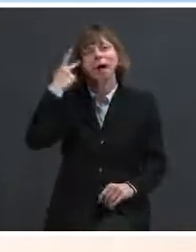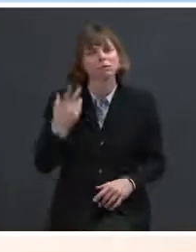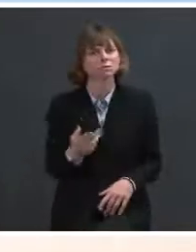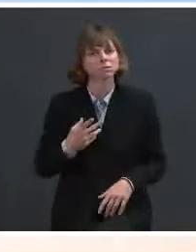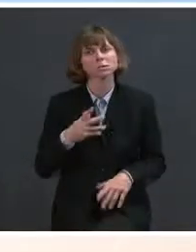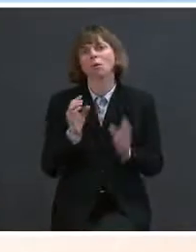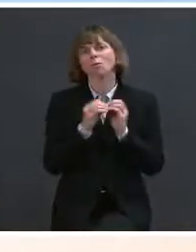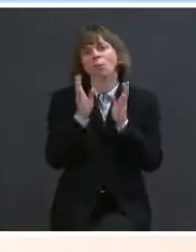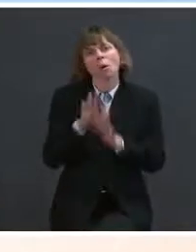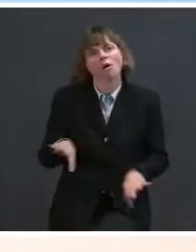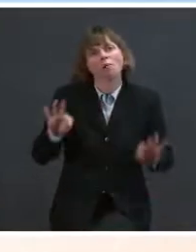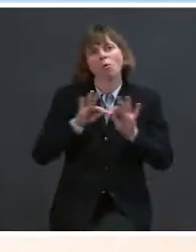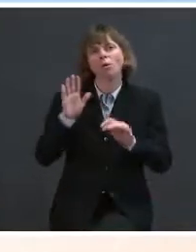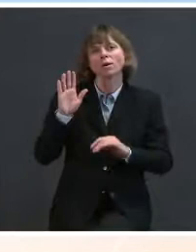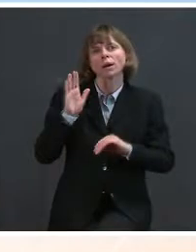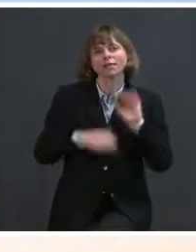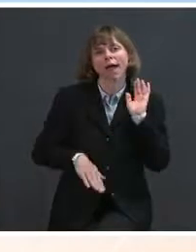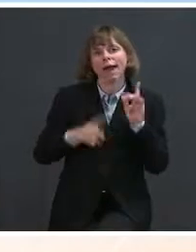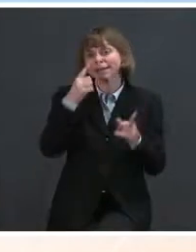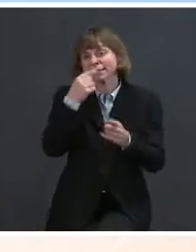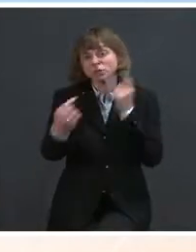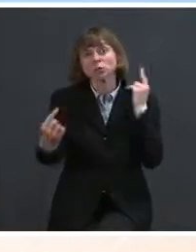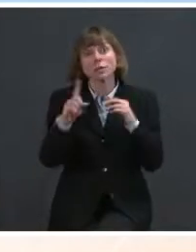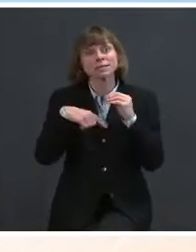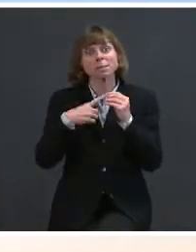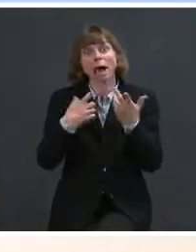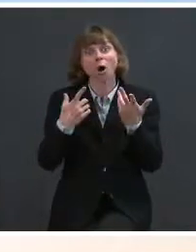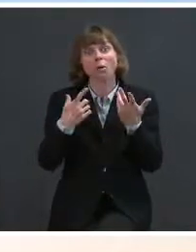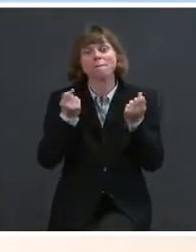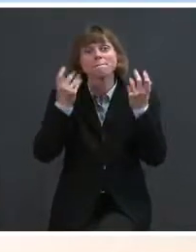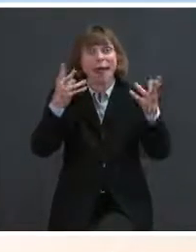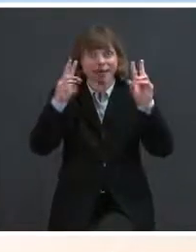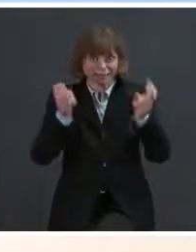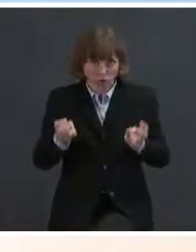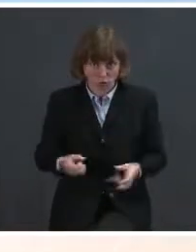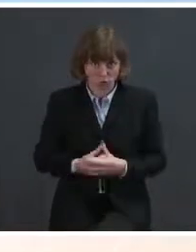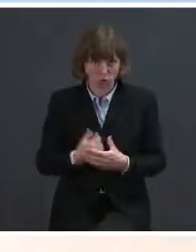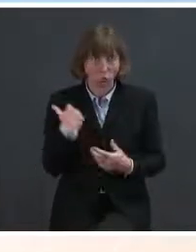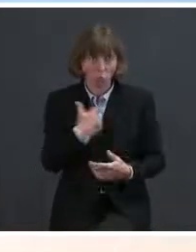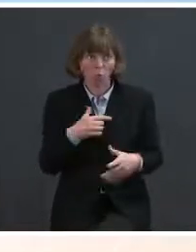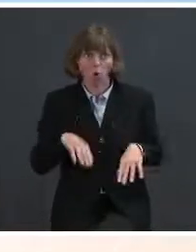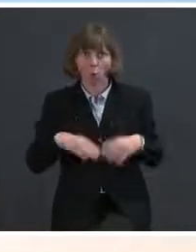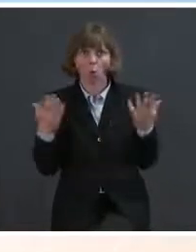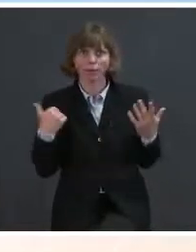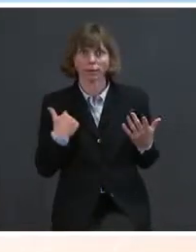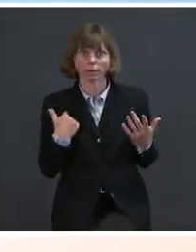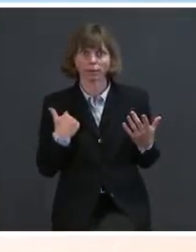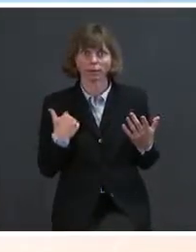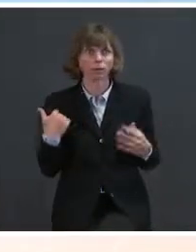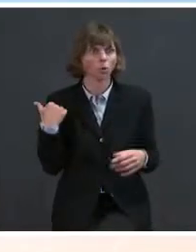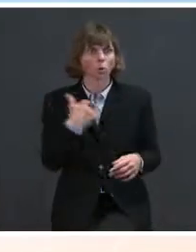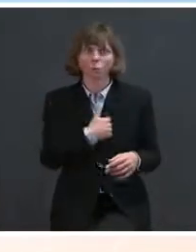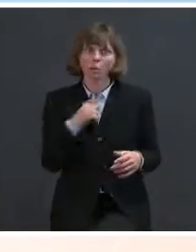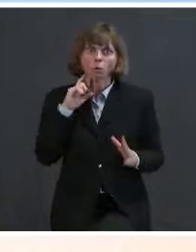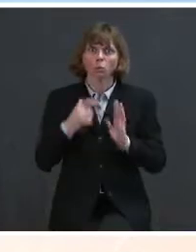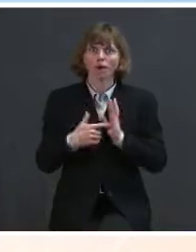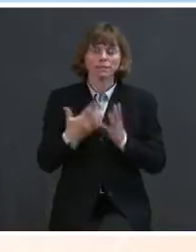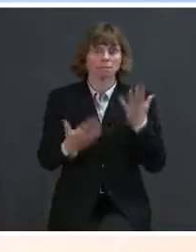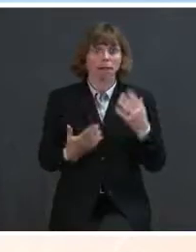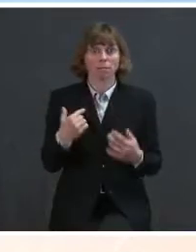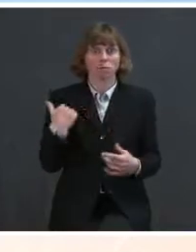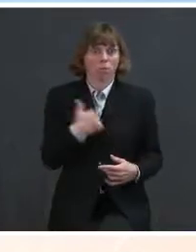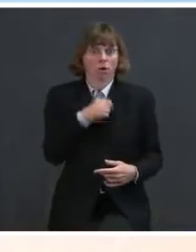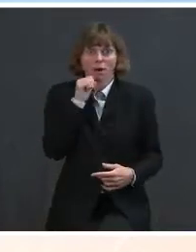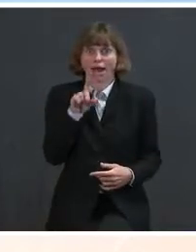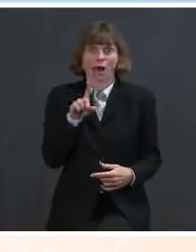disagreements about a range of issues, and so we are very open to that and recognize that we are not always going to be the right voice or the